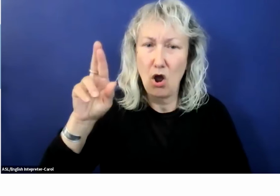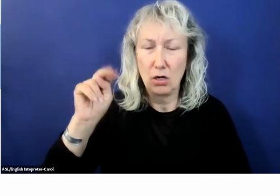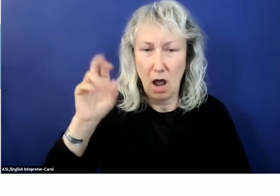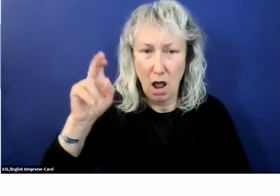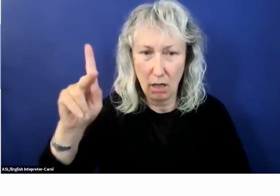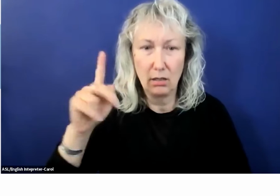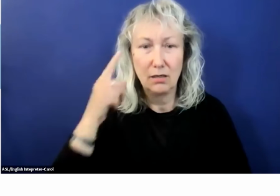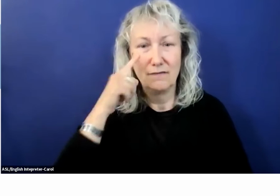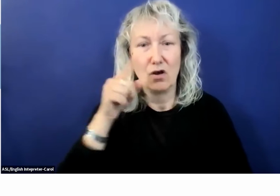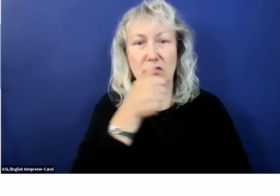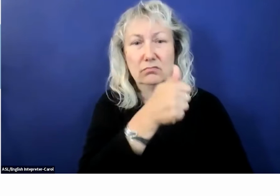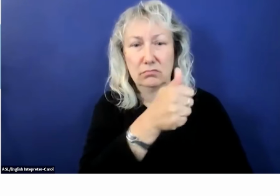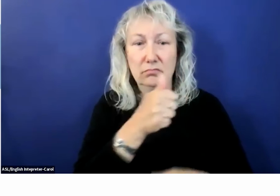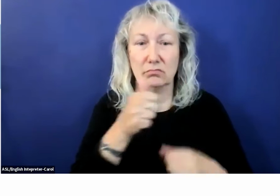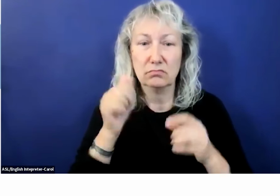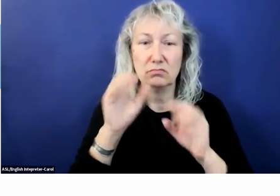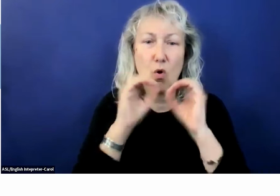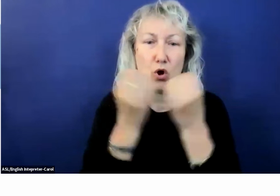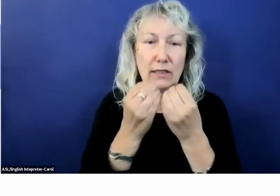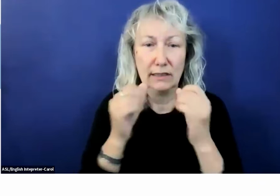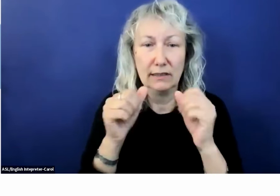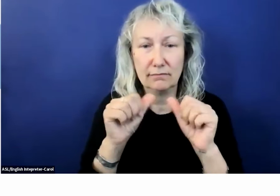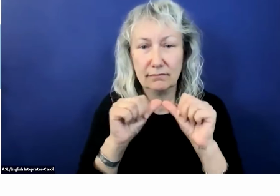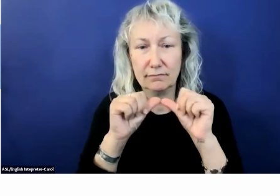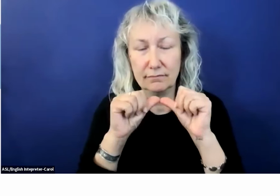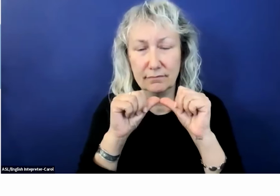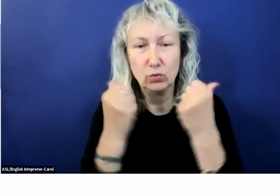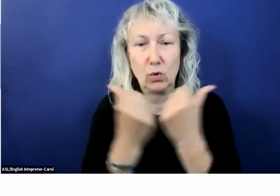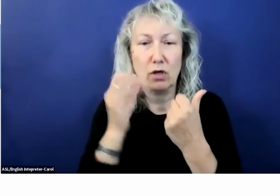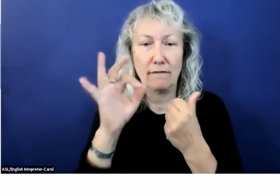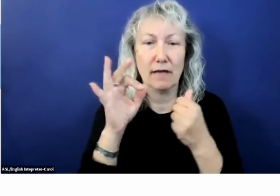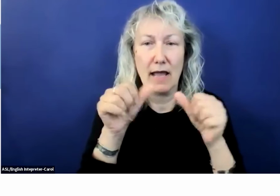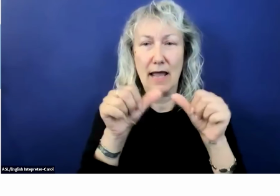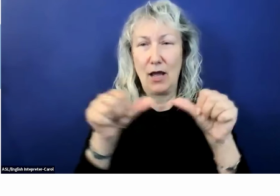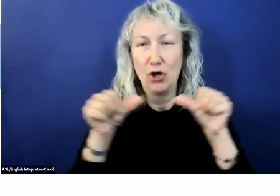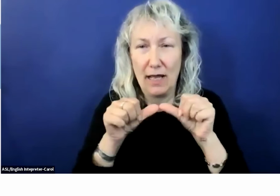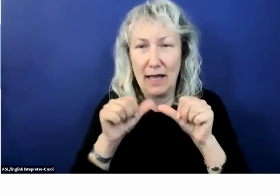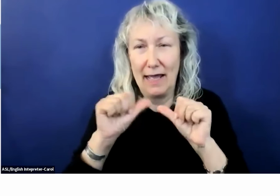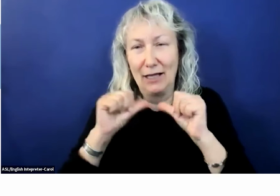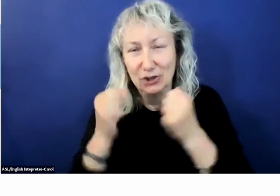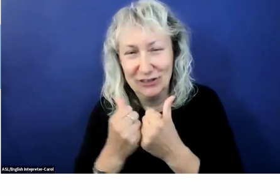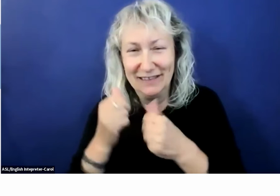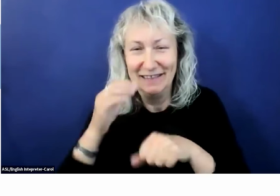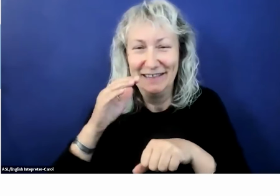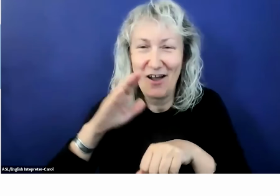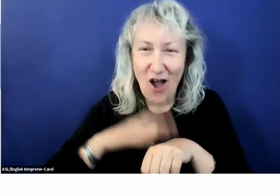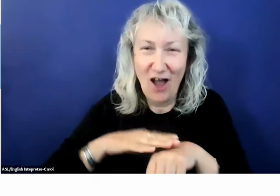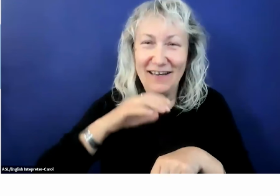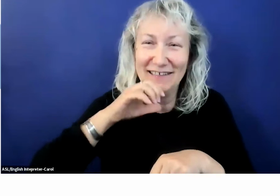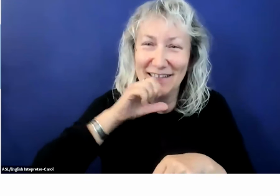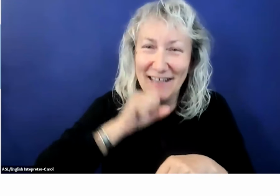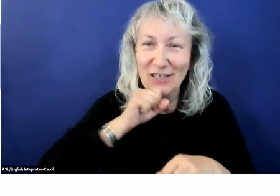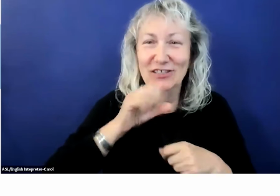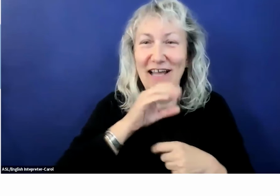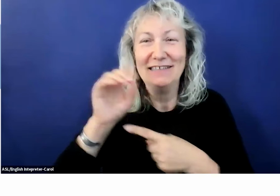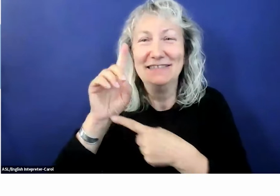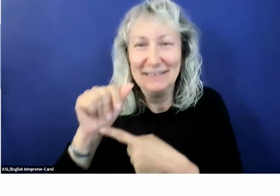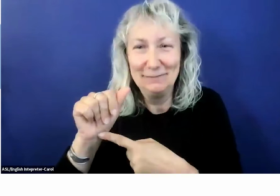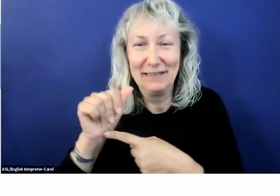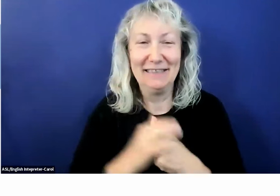on Aging and Disabilities, to welcome you this morning. Go ahead, Phil. Thank you. Good morning and